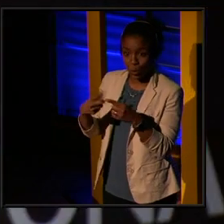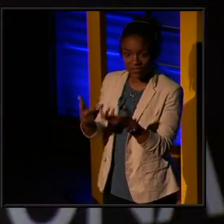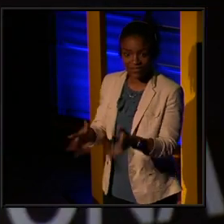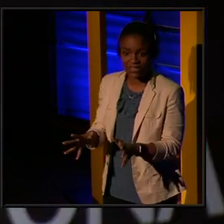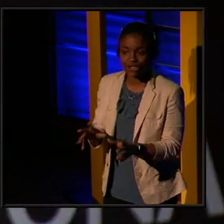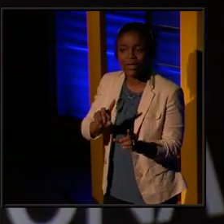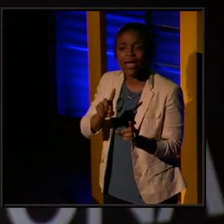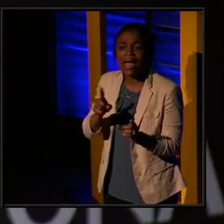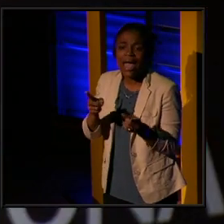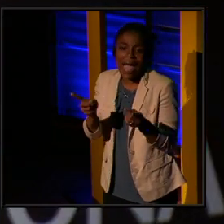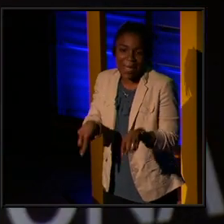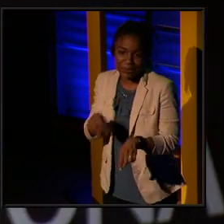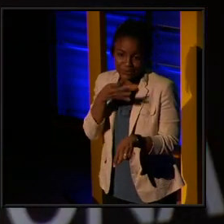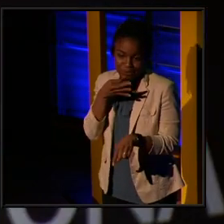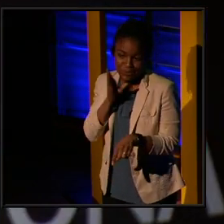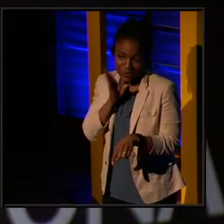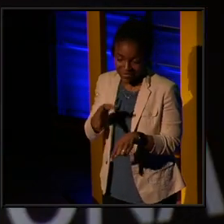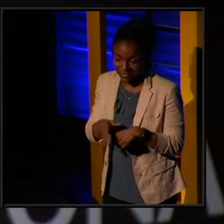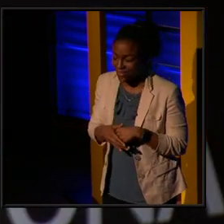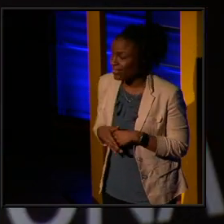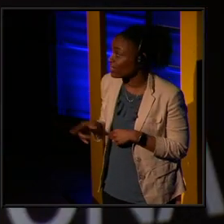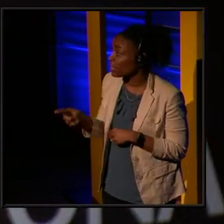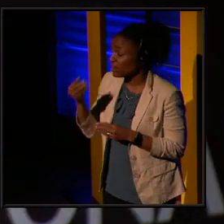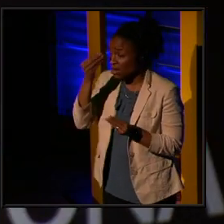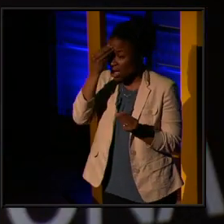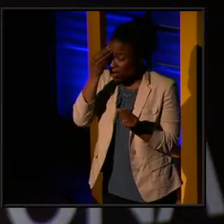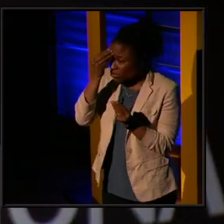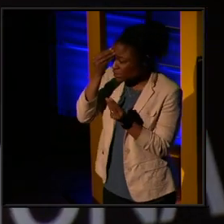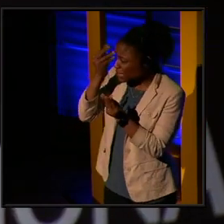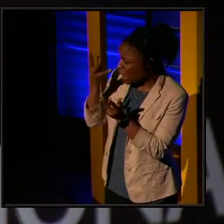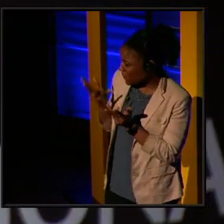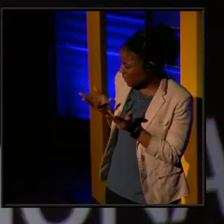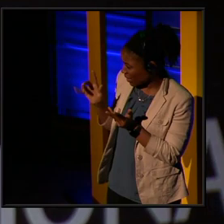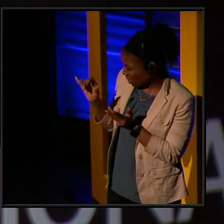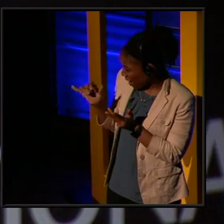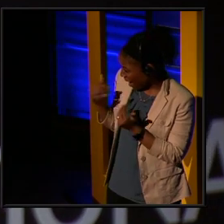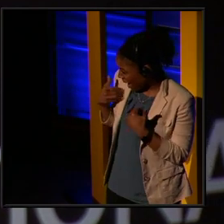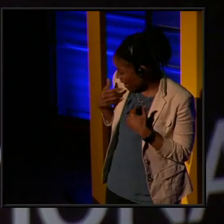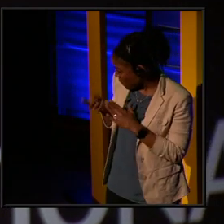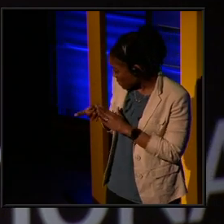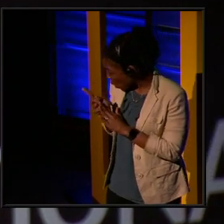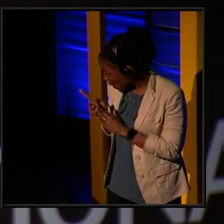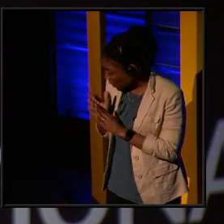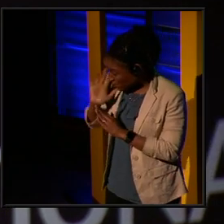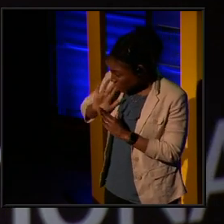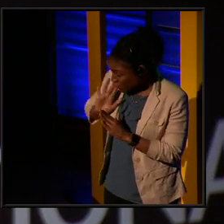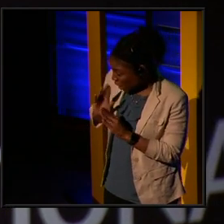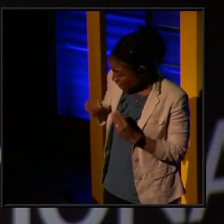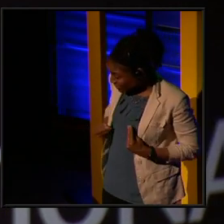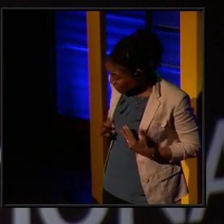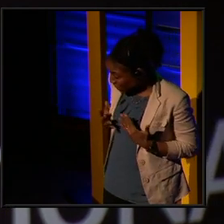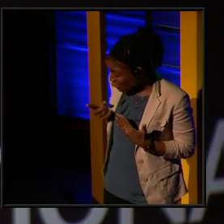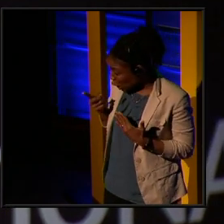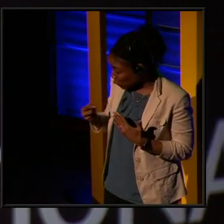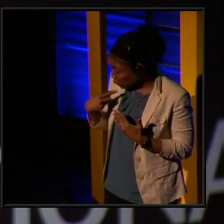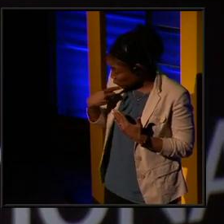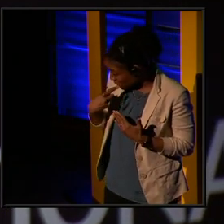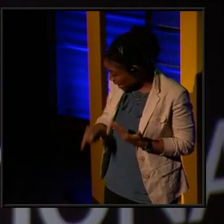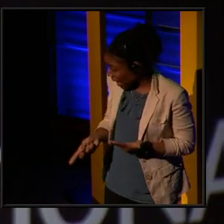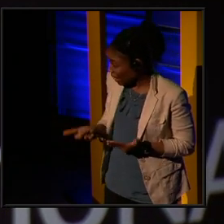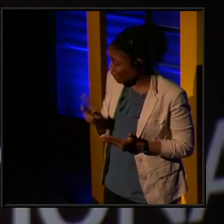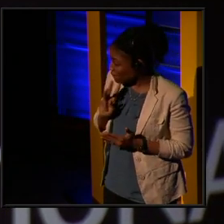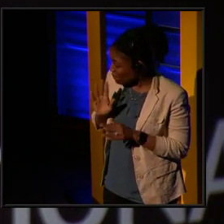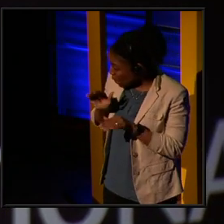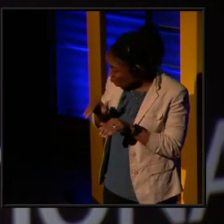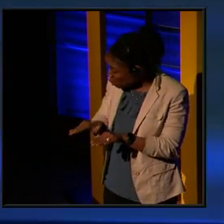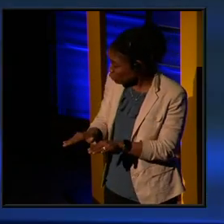me, Malaika, was there a moment that inspired you to tell ocean stories? So I grew up in a small coastal